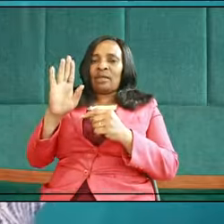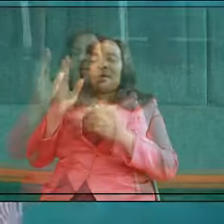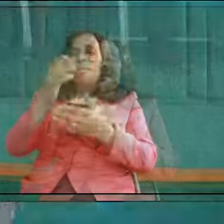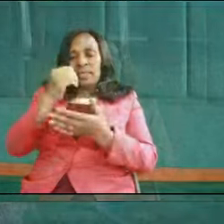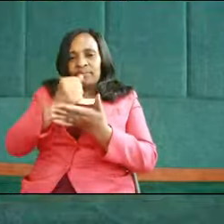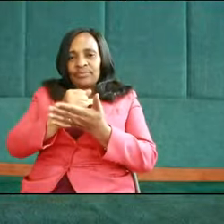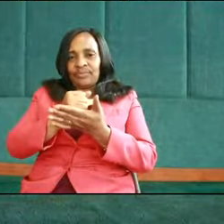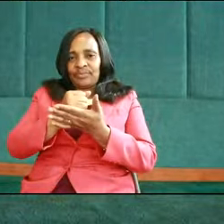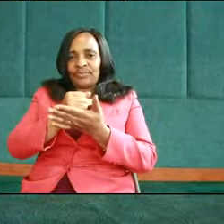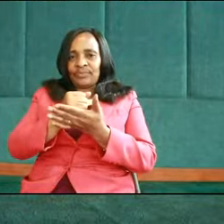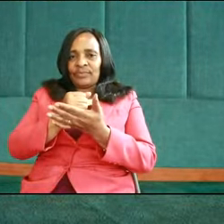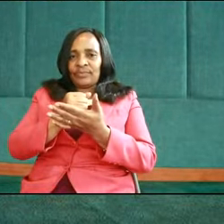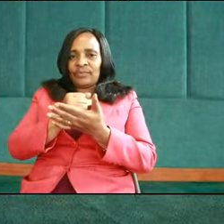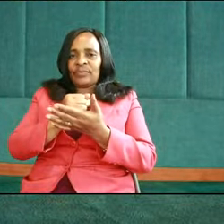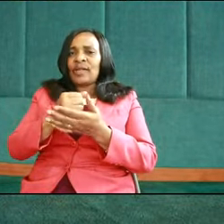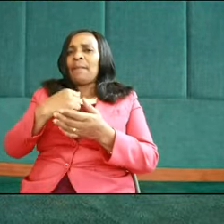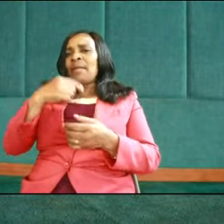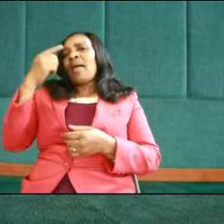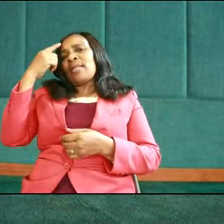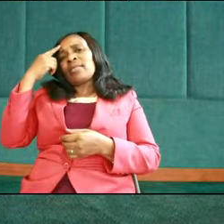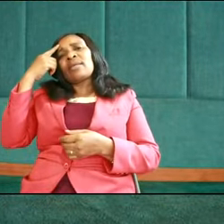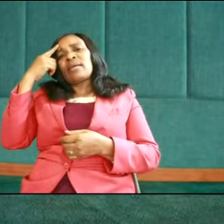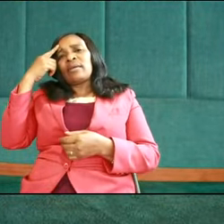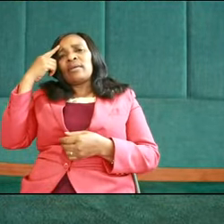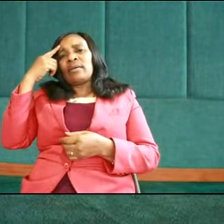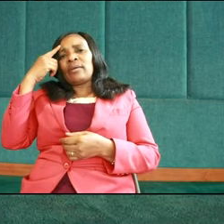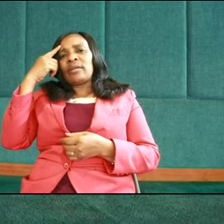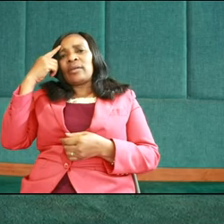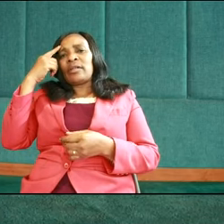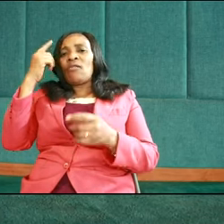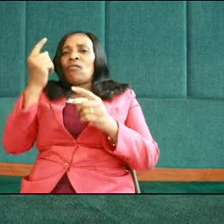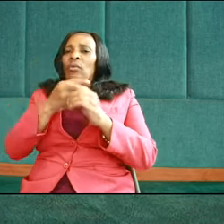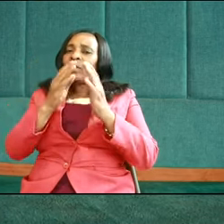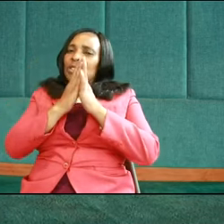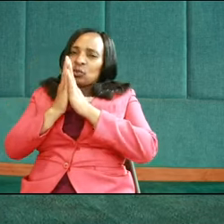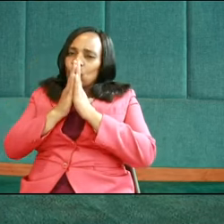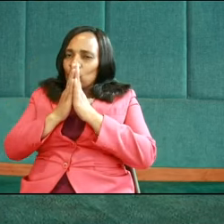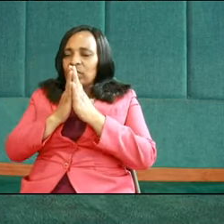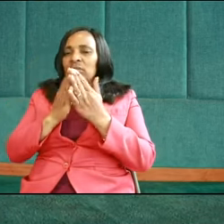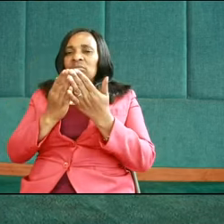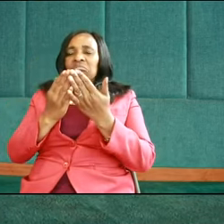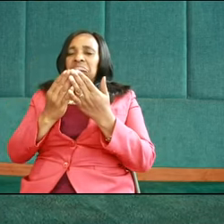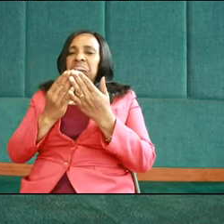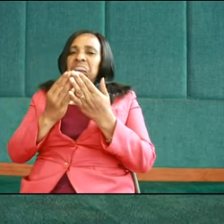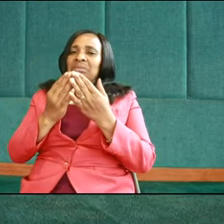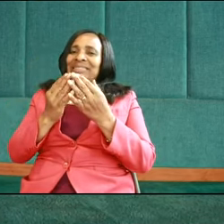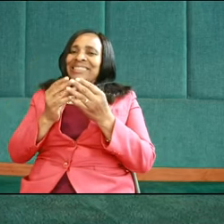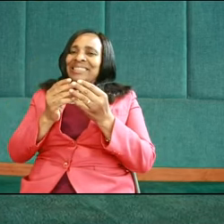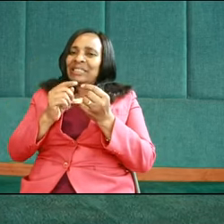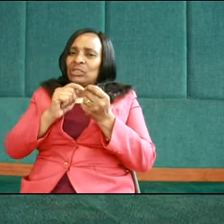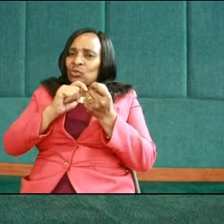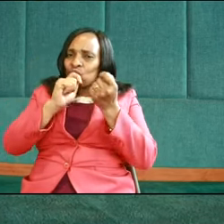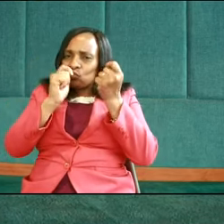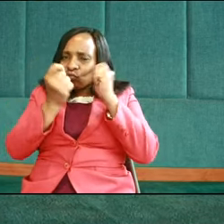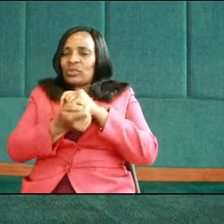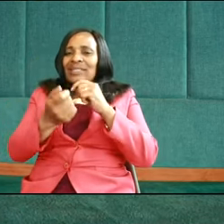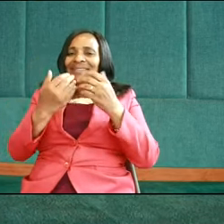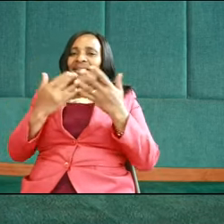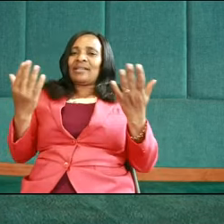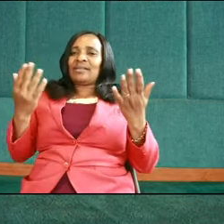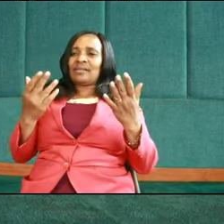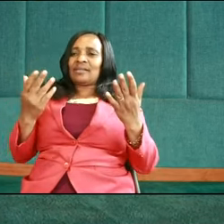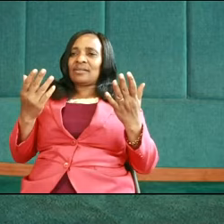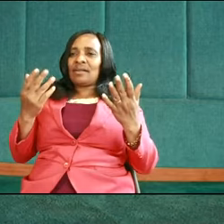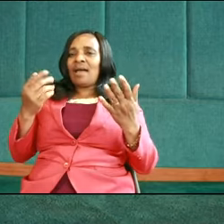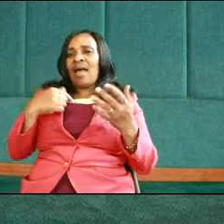Imam. Well, I think what I get from this story really is twisted citations. I think what